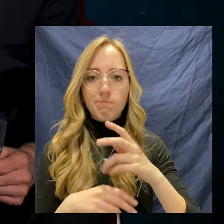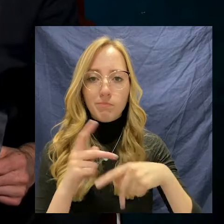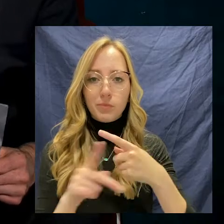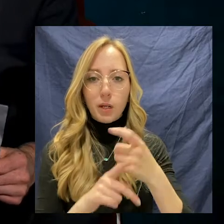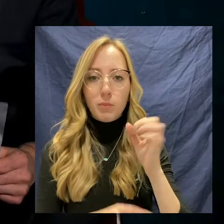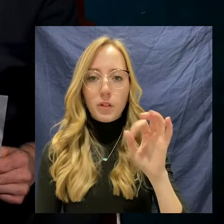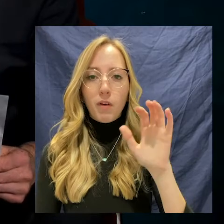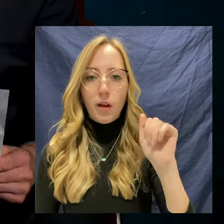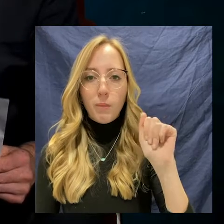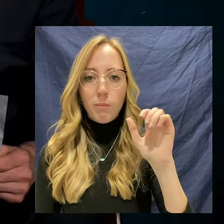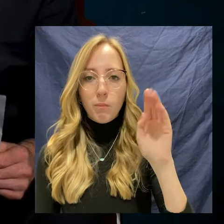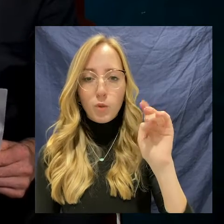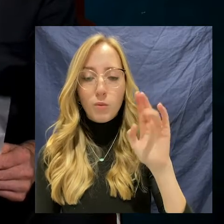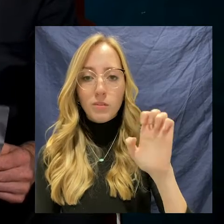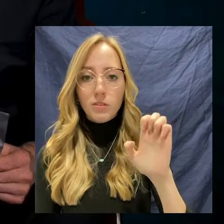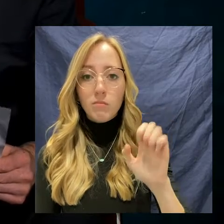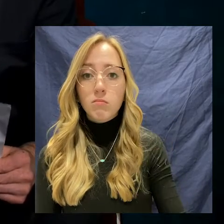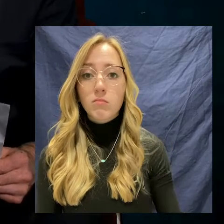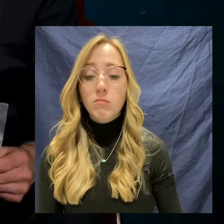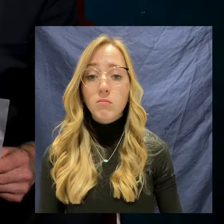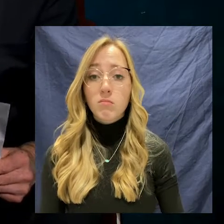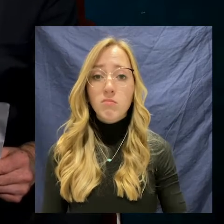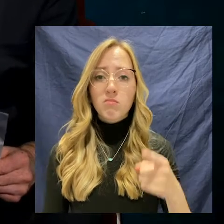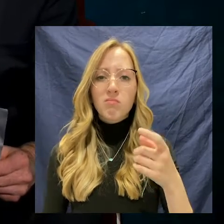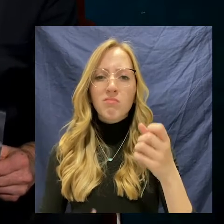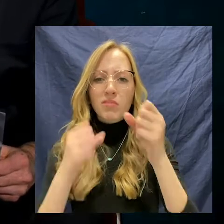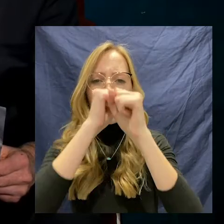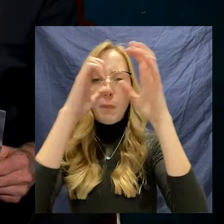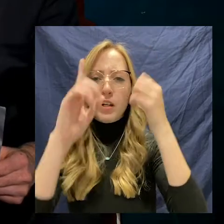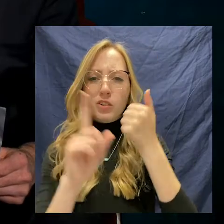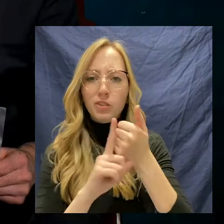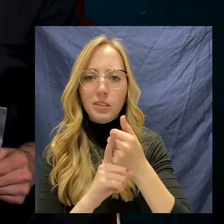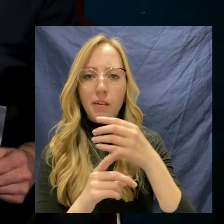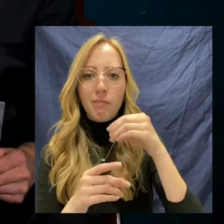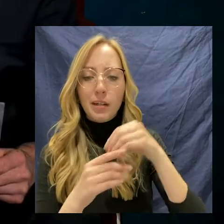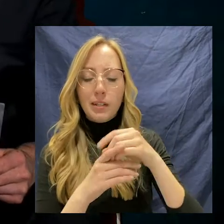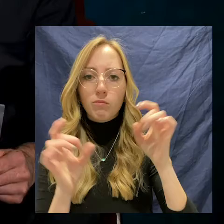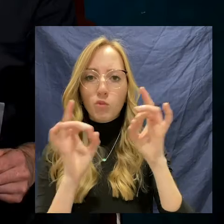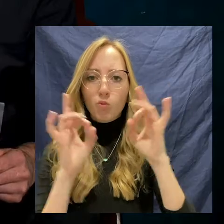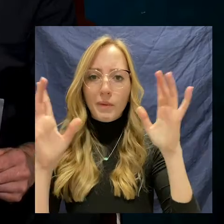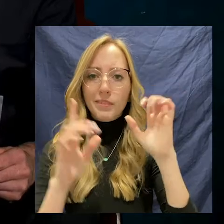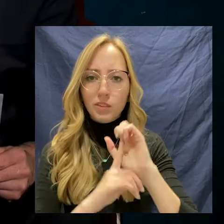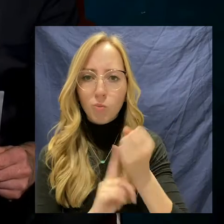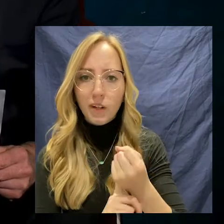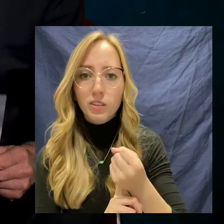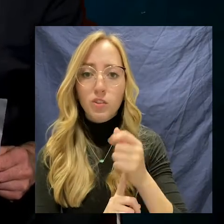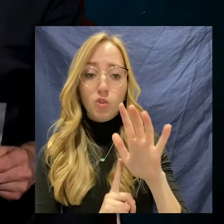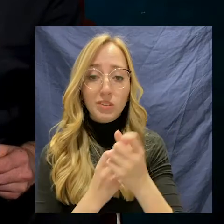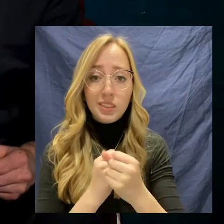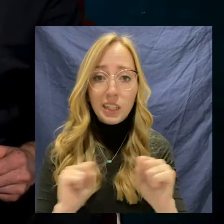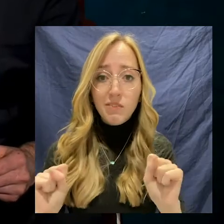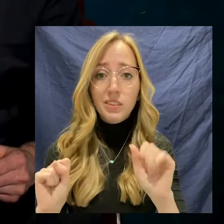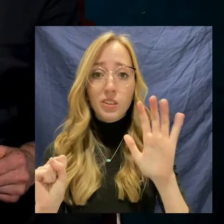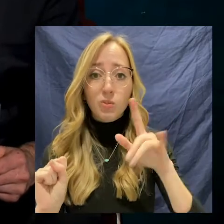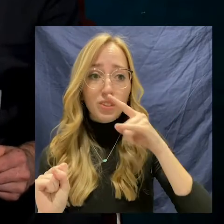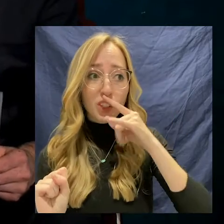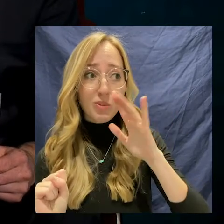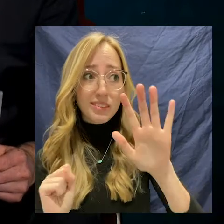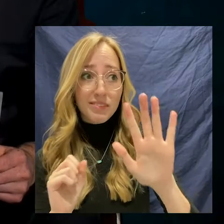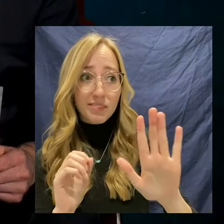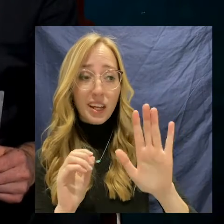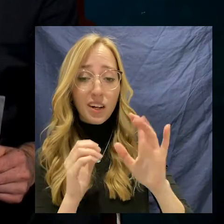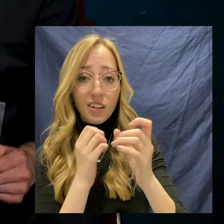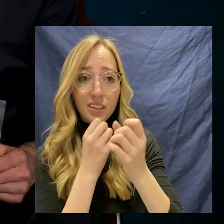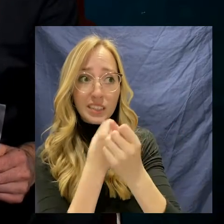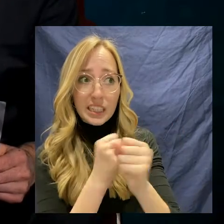Try to imagine being in crisis, worried about your safety, and perhaps the safety of your children, and feeling